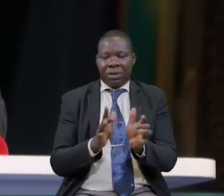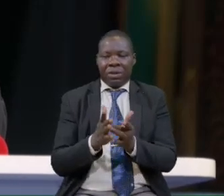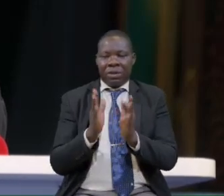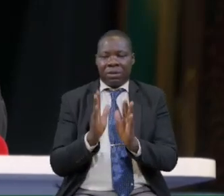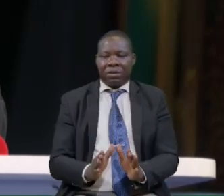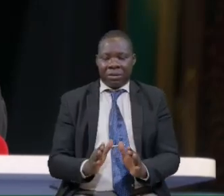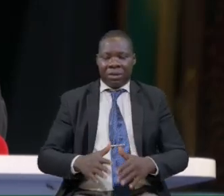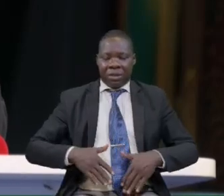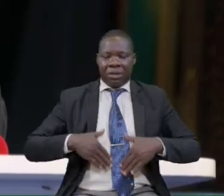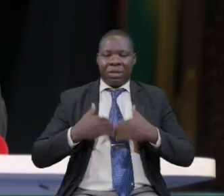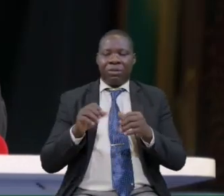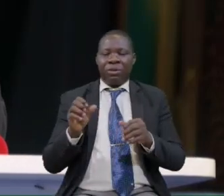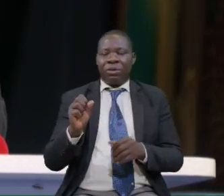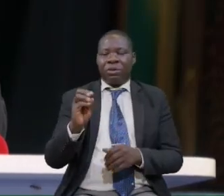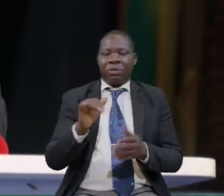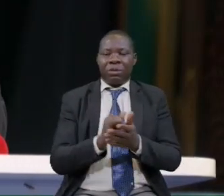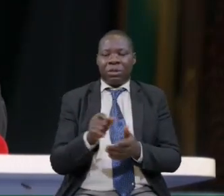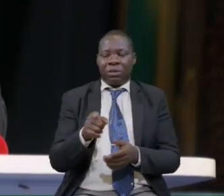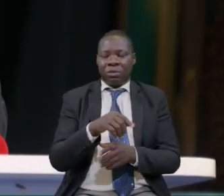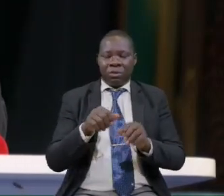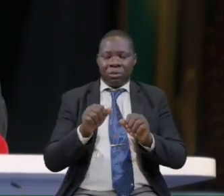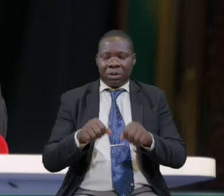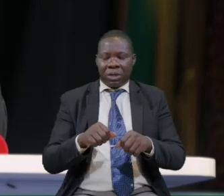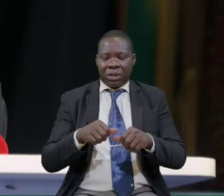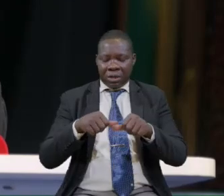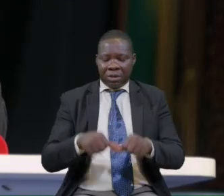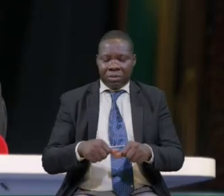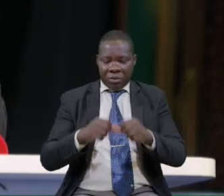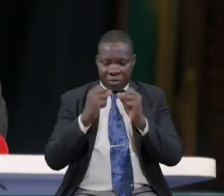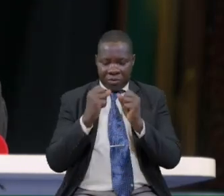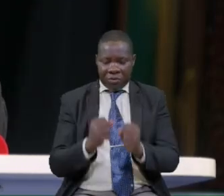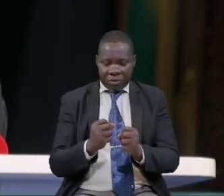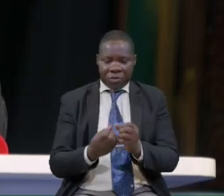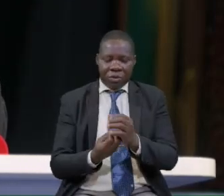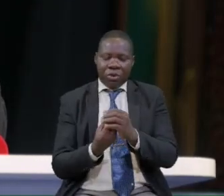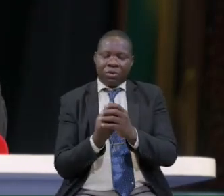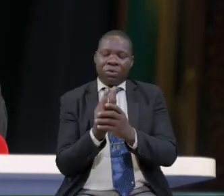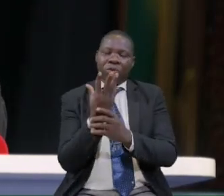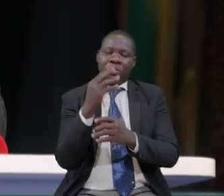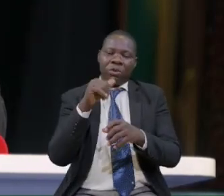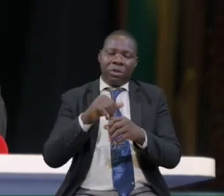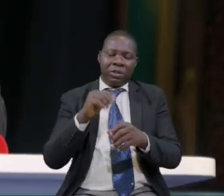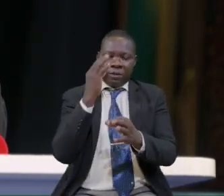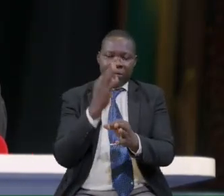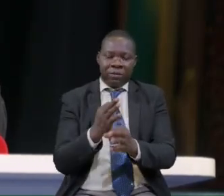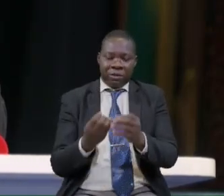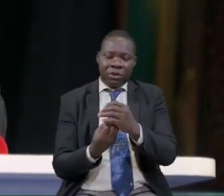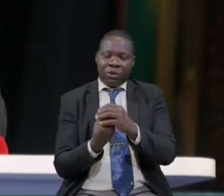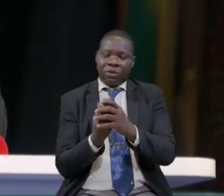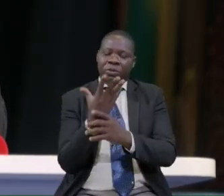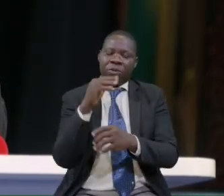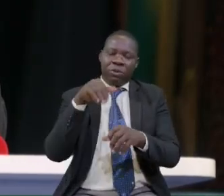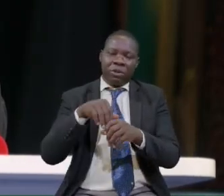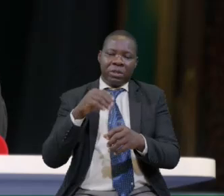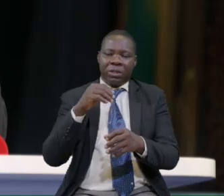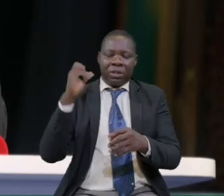can remain strong, grow in faith, grow in grace, until you also